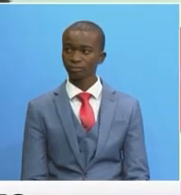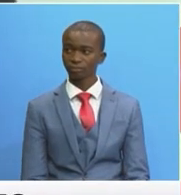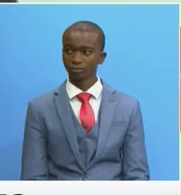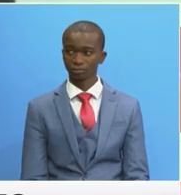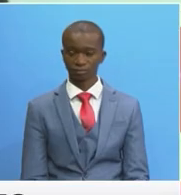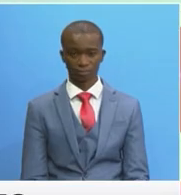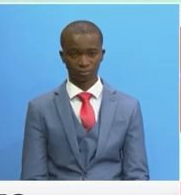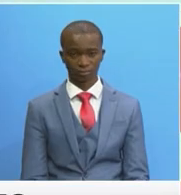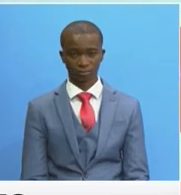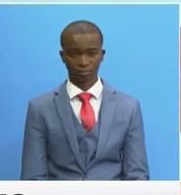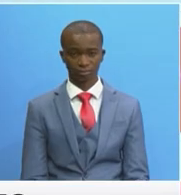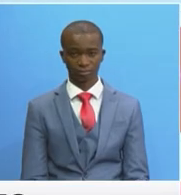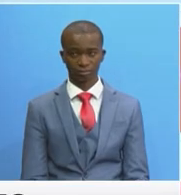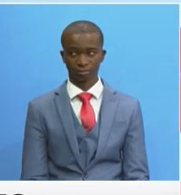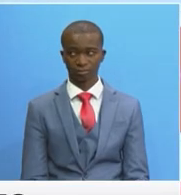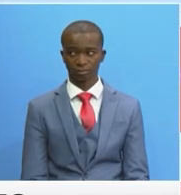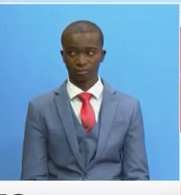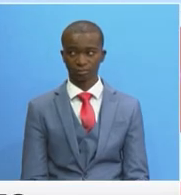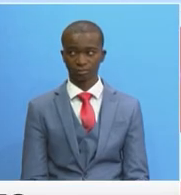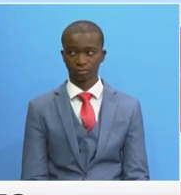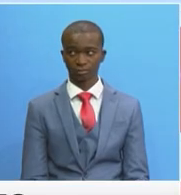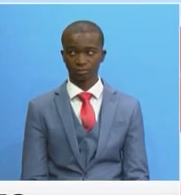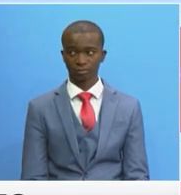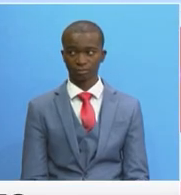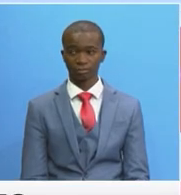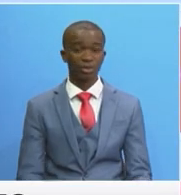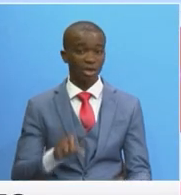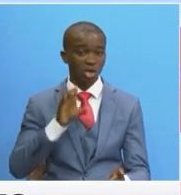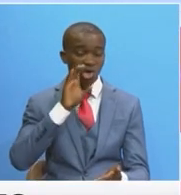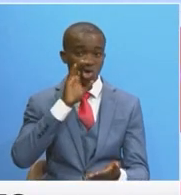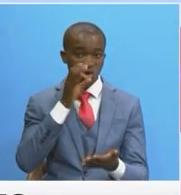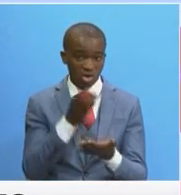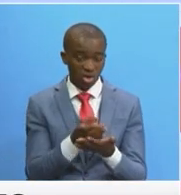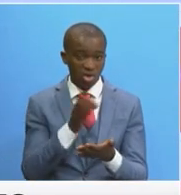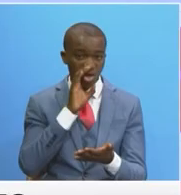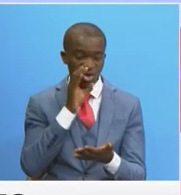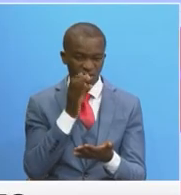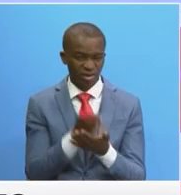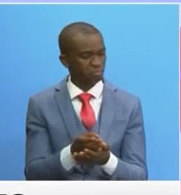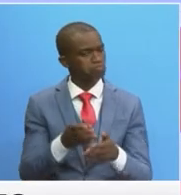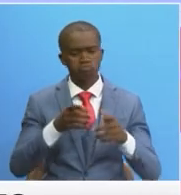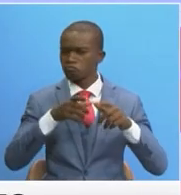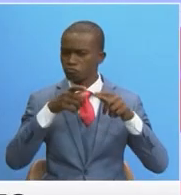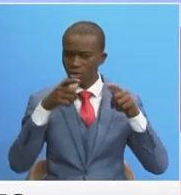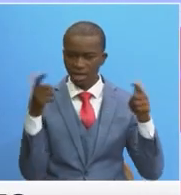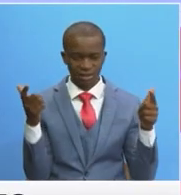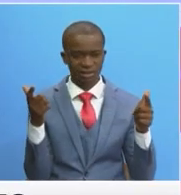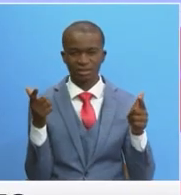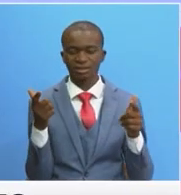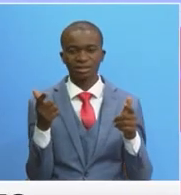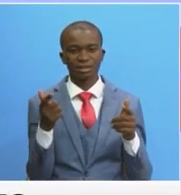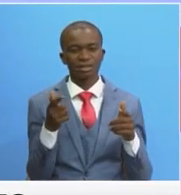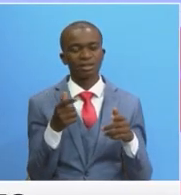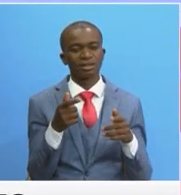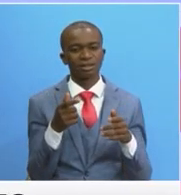biggest exporter in the manufacturing sector in the large enterprise category, which not only brings valuable foreign exchange, but